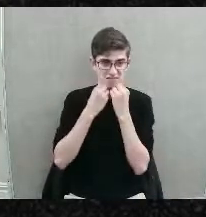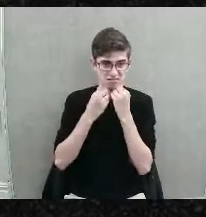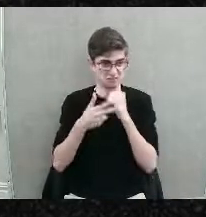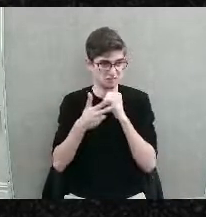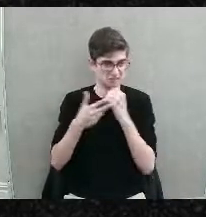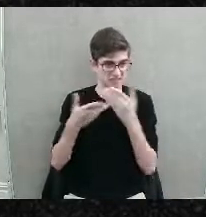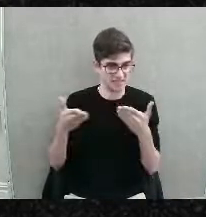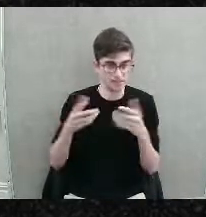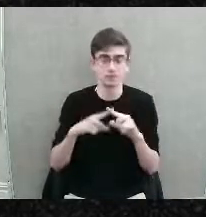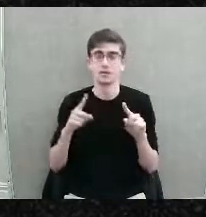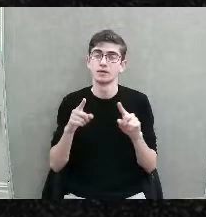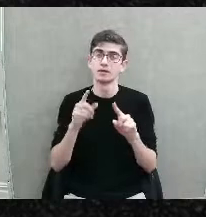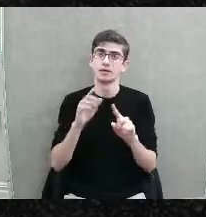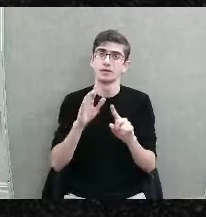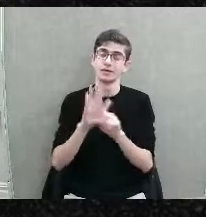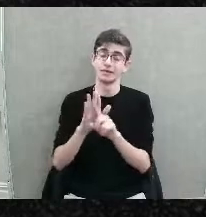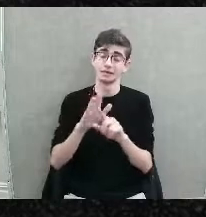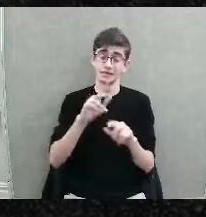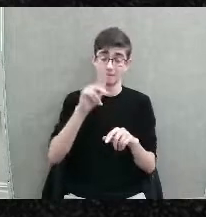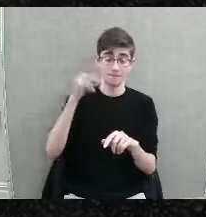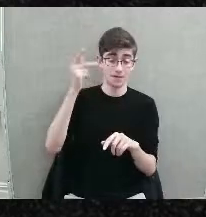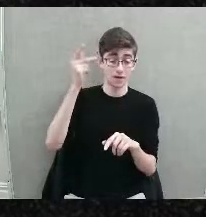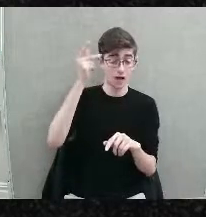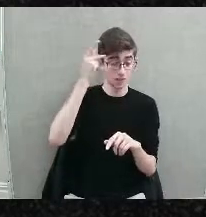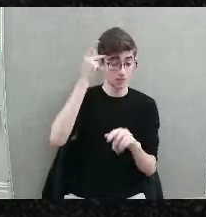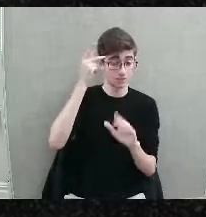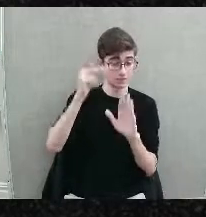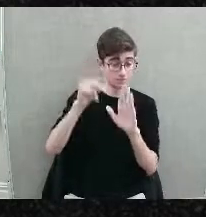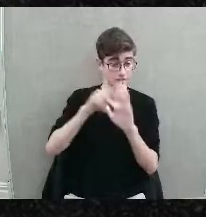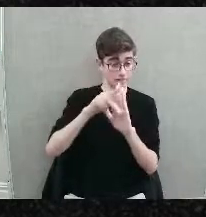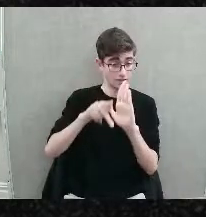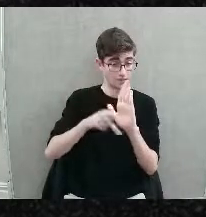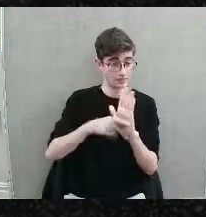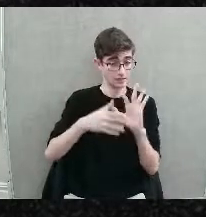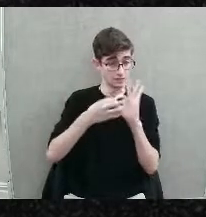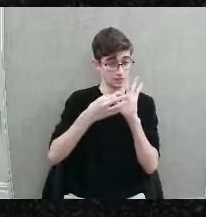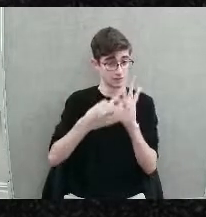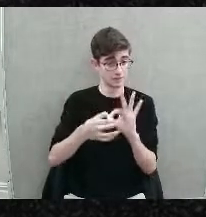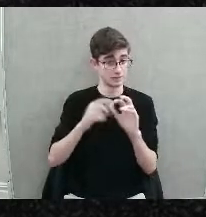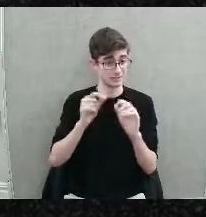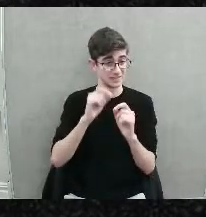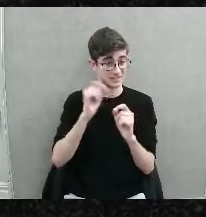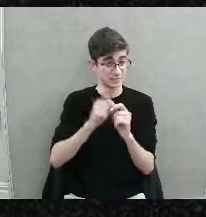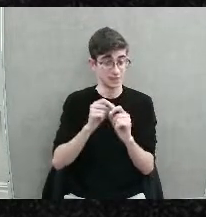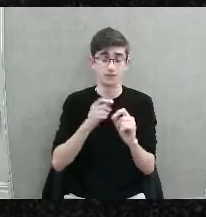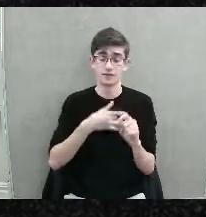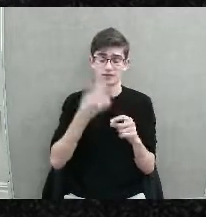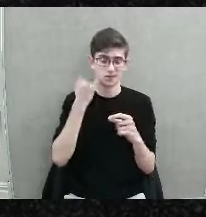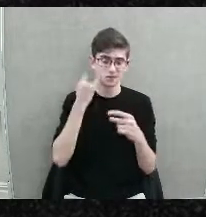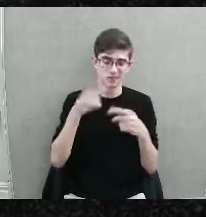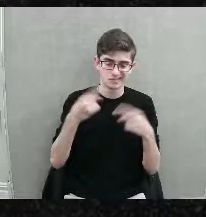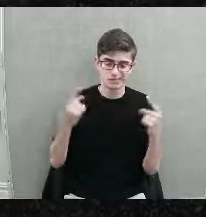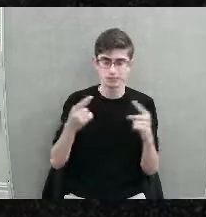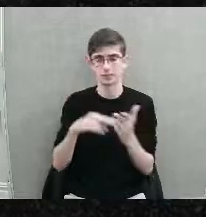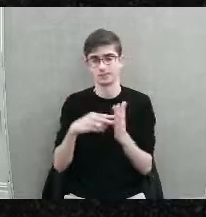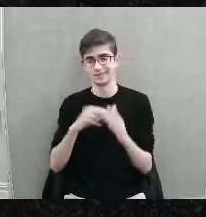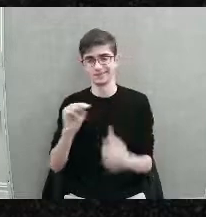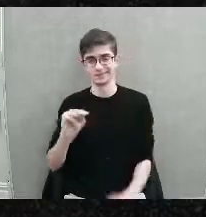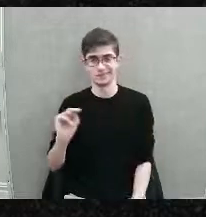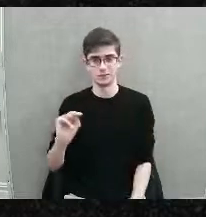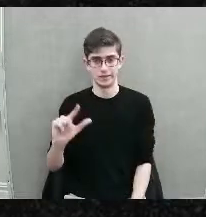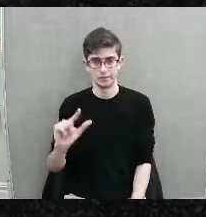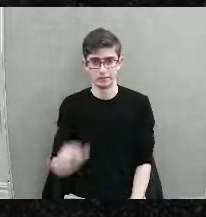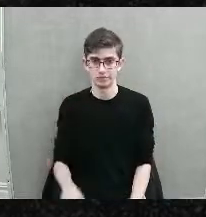in terms of his policies, how the previous regimes and the people who were in previous